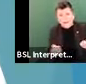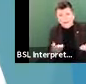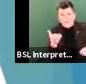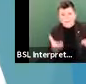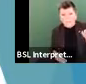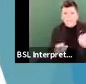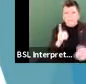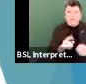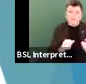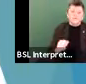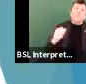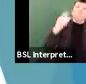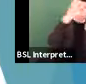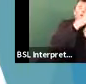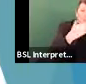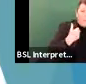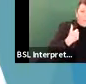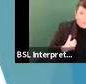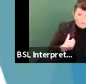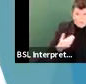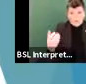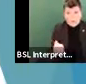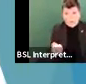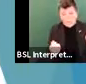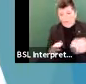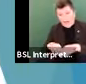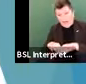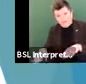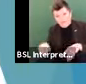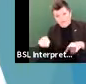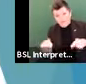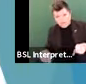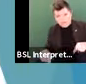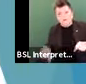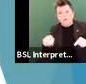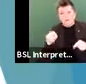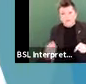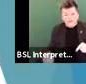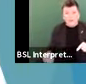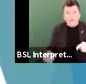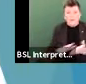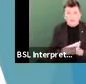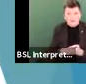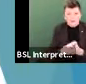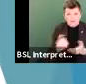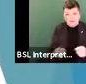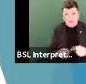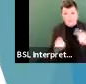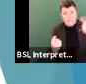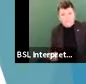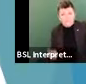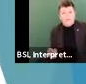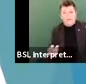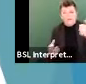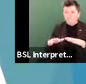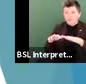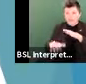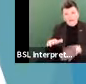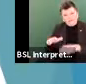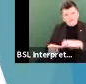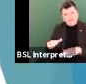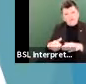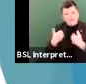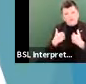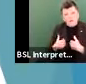income ratio, to average income ratio, that is the ratio between the average wealth of the top 1%